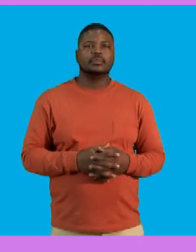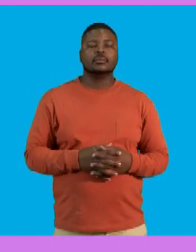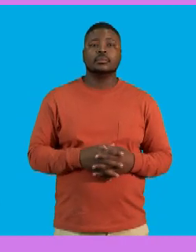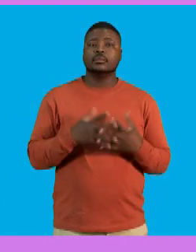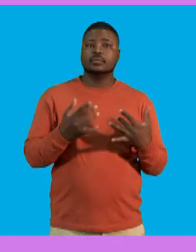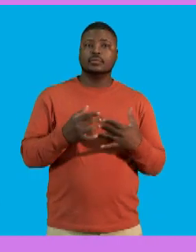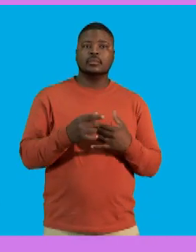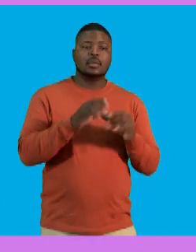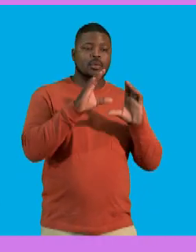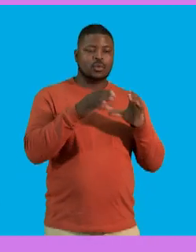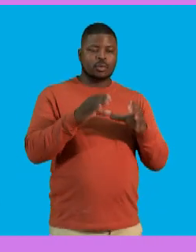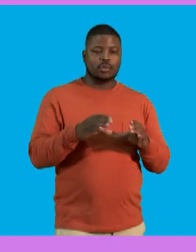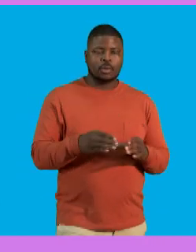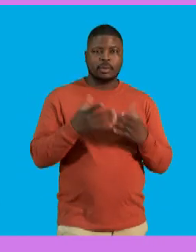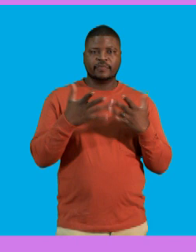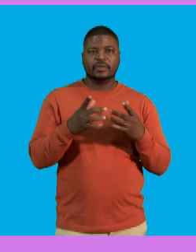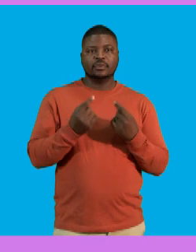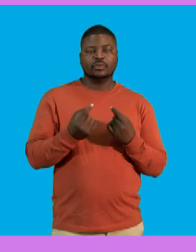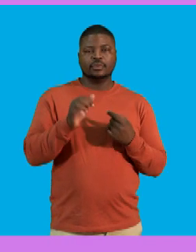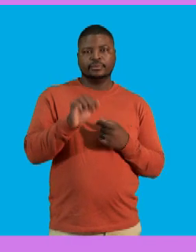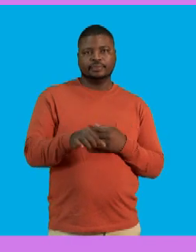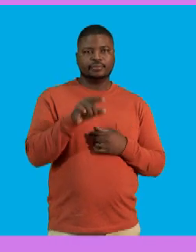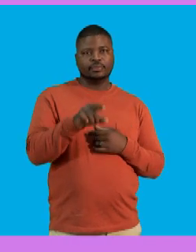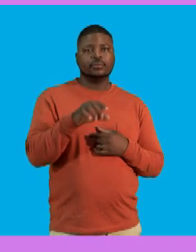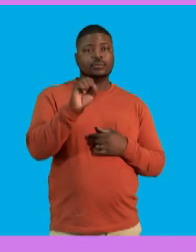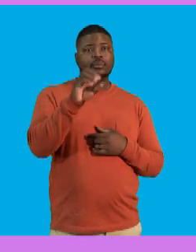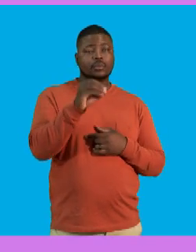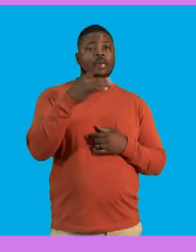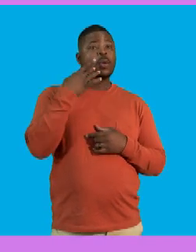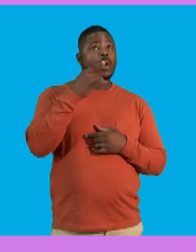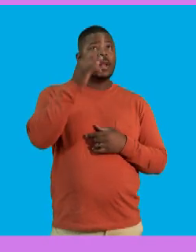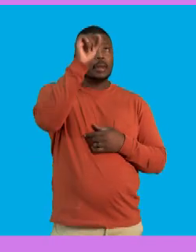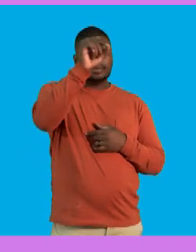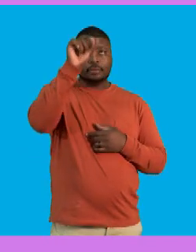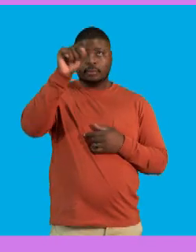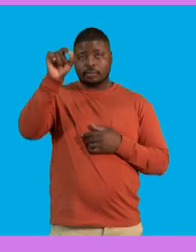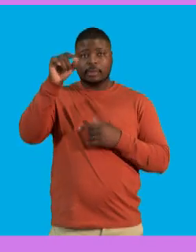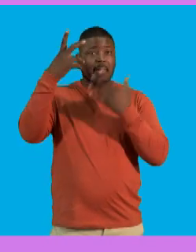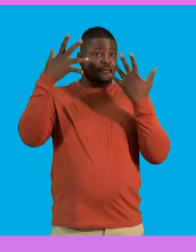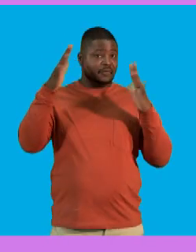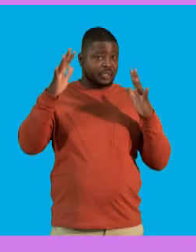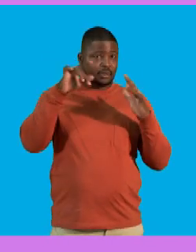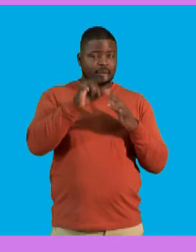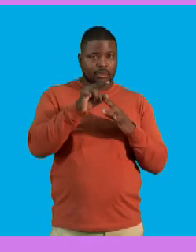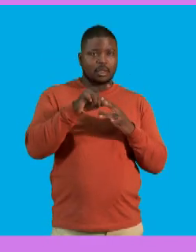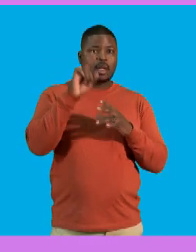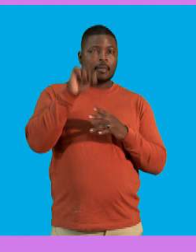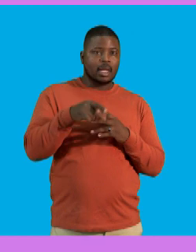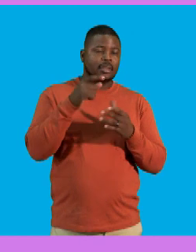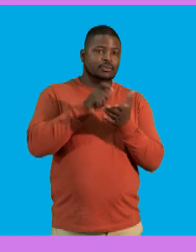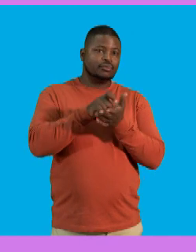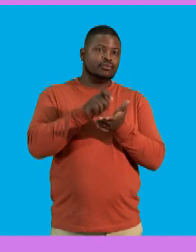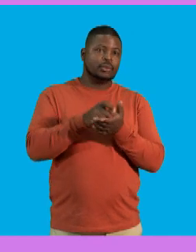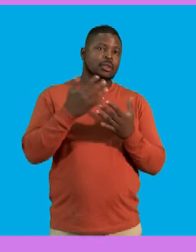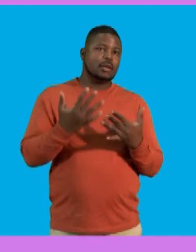All right, and there's our groupings. Now, once you have the tally part completed, you then basically